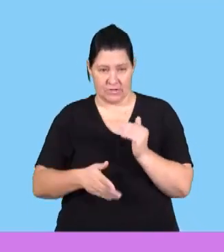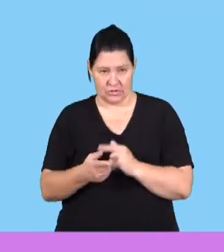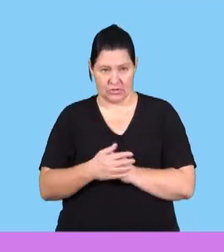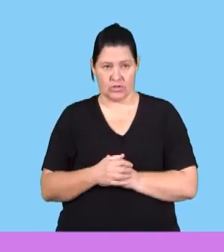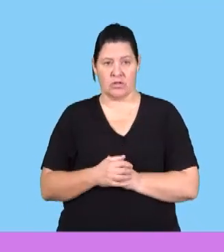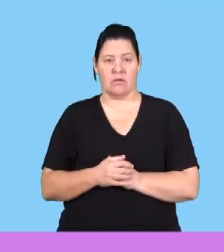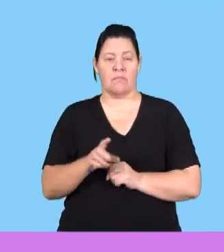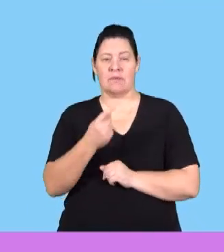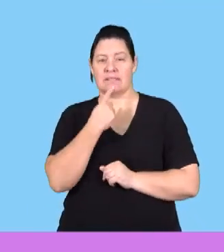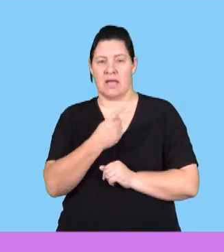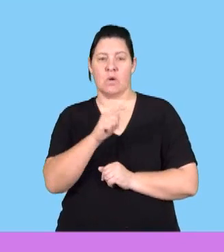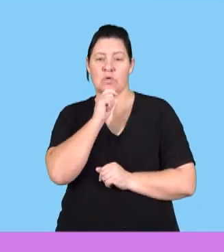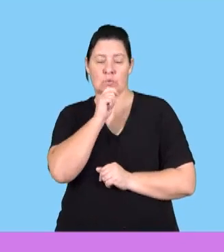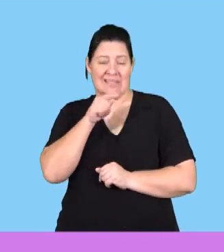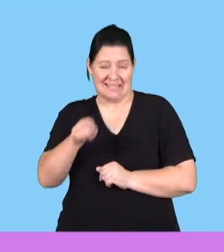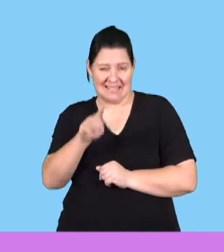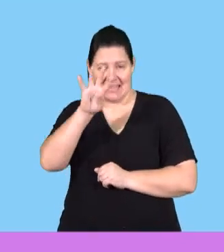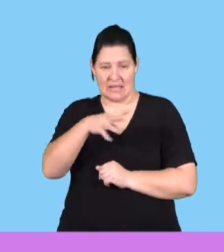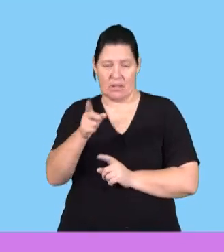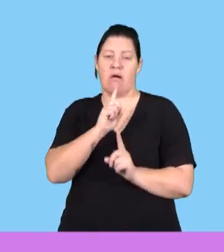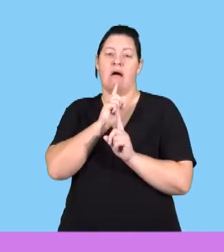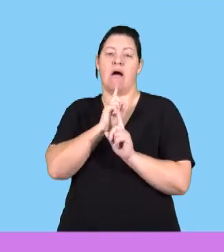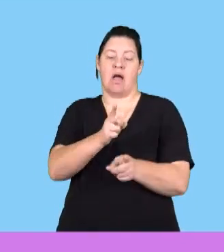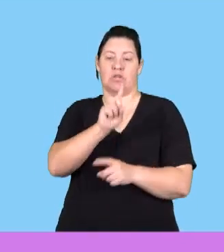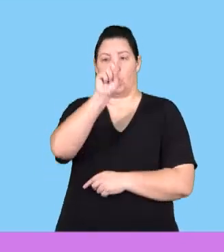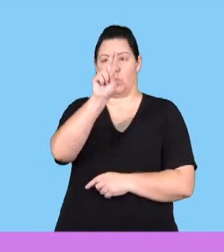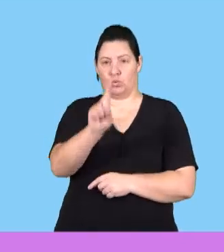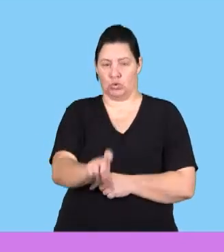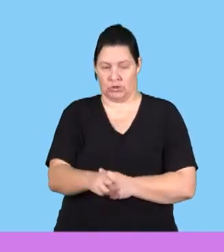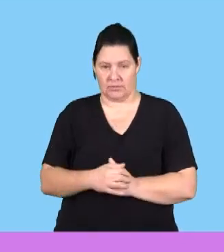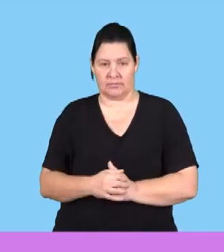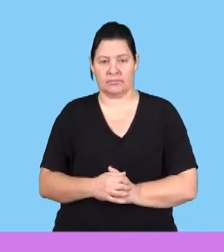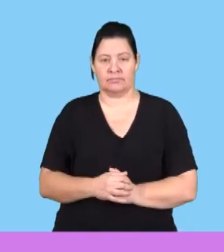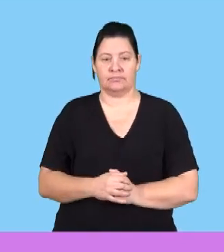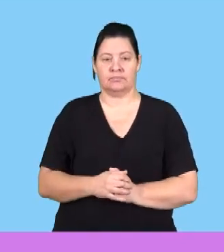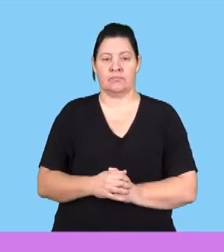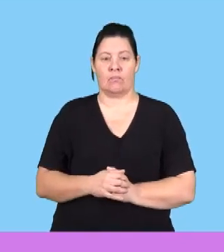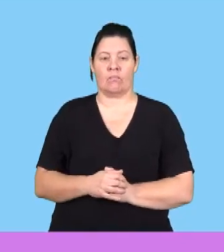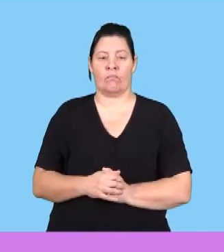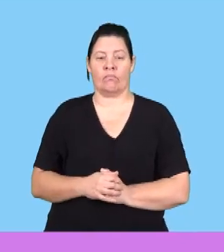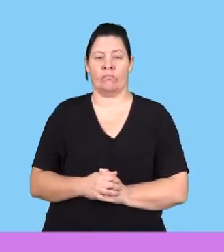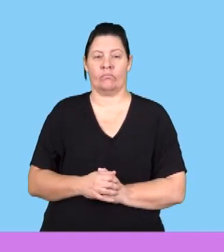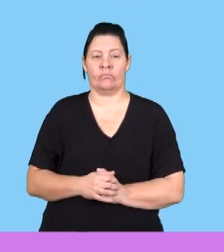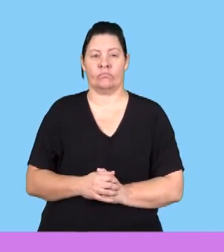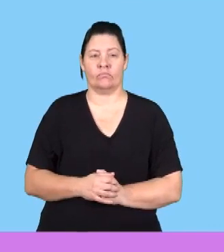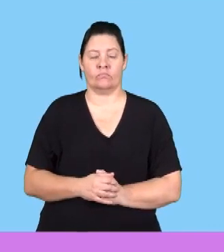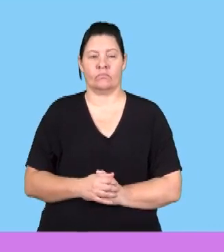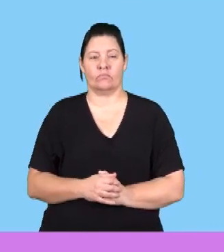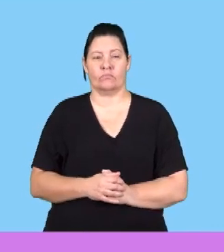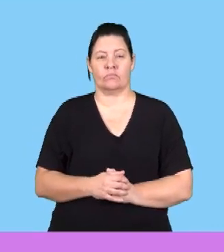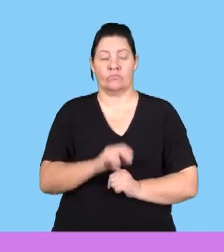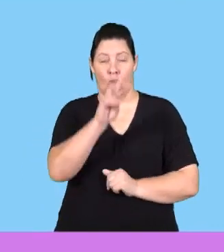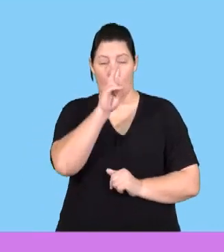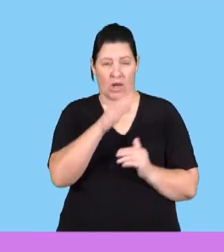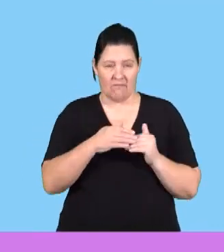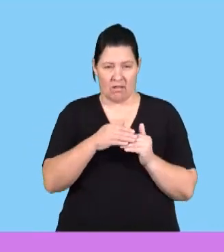table. And now I'm saying use the frequency table to answer the following questions. right? So there's our frequency table. If you